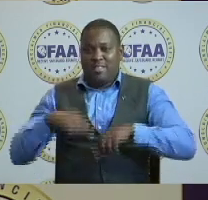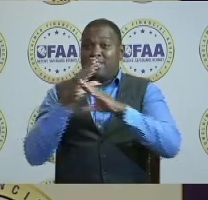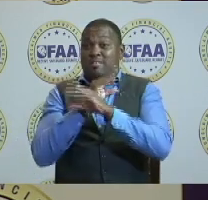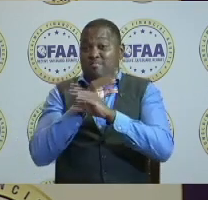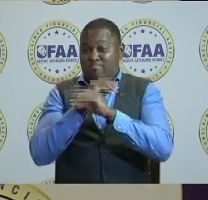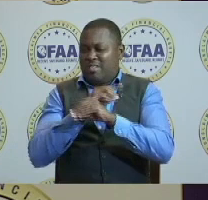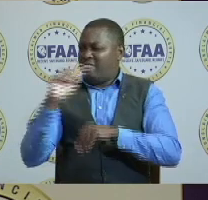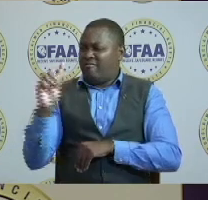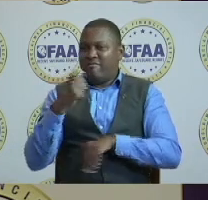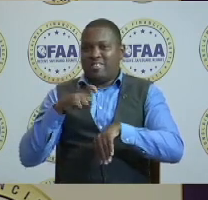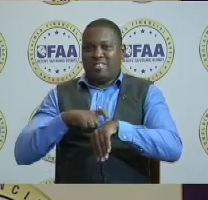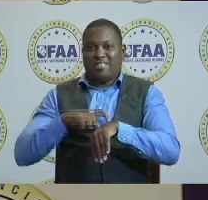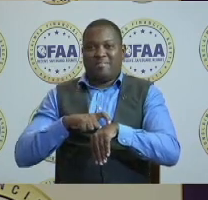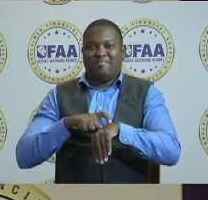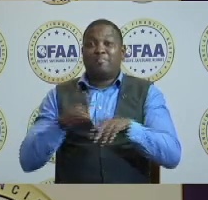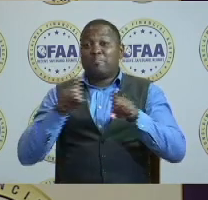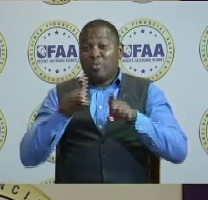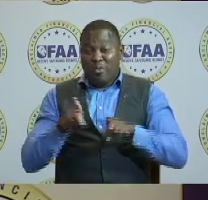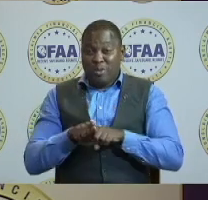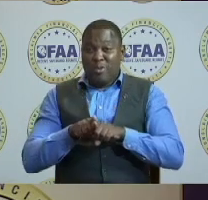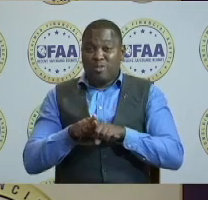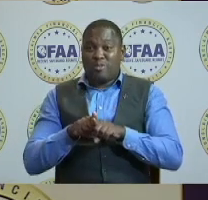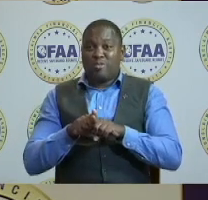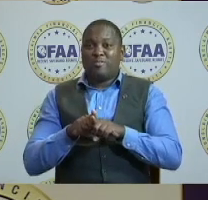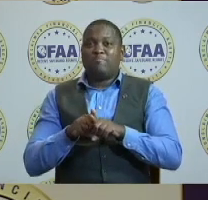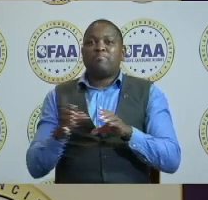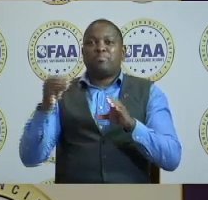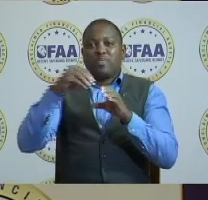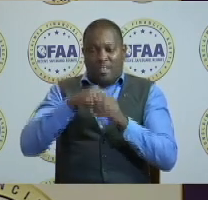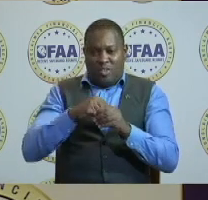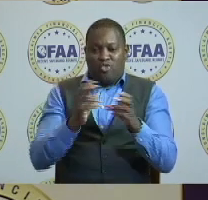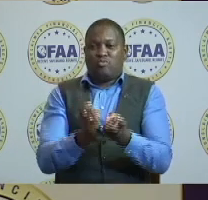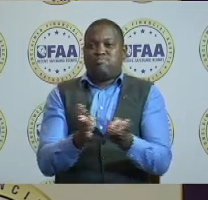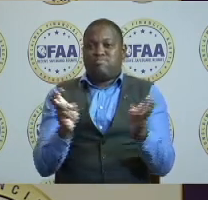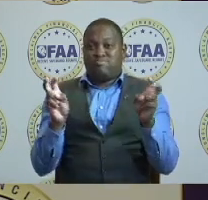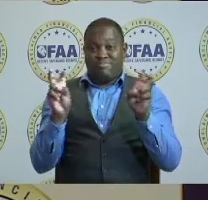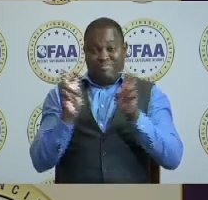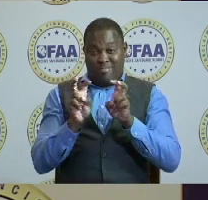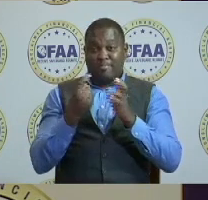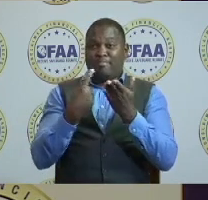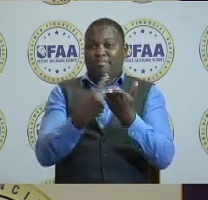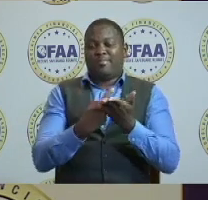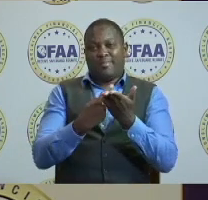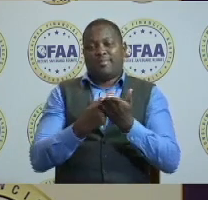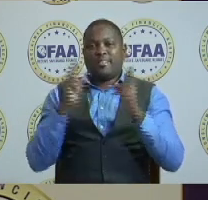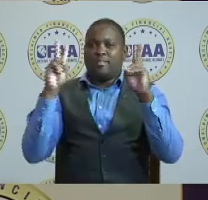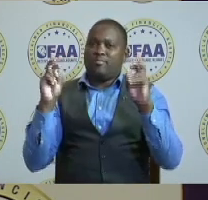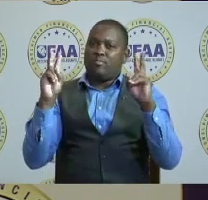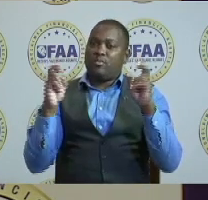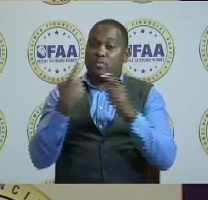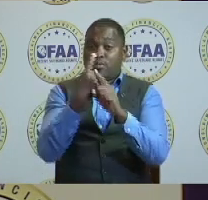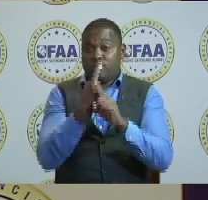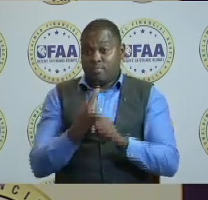first time that we will also constitute a moderated panel later on in the program, and we'll discuss quite a number of issues. We'll need you to